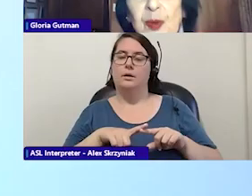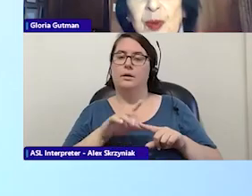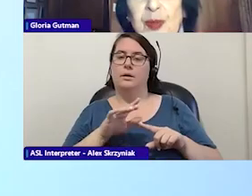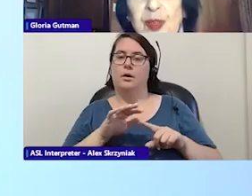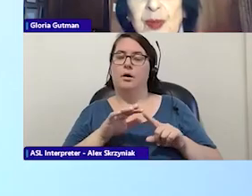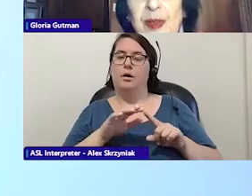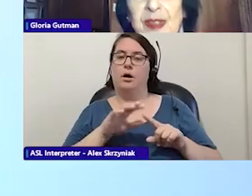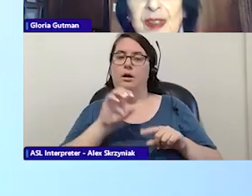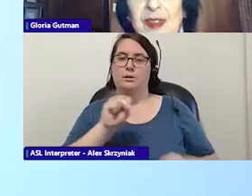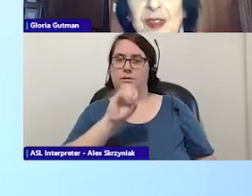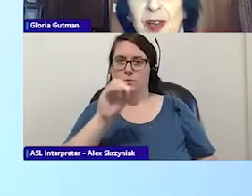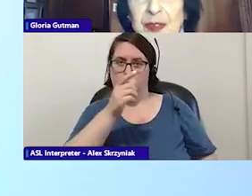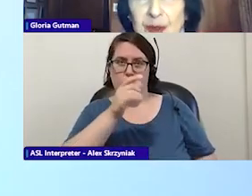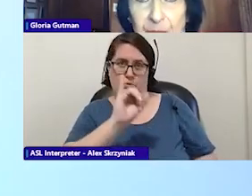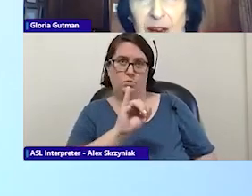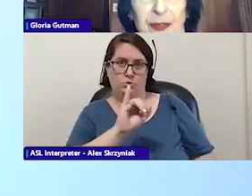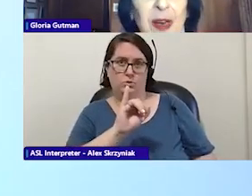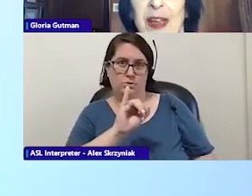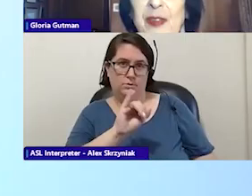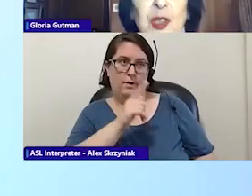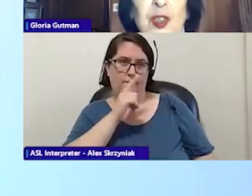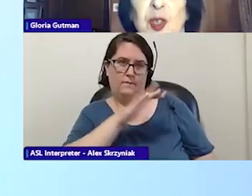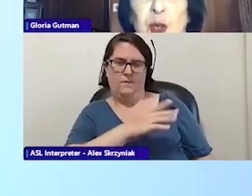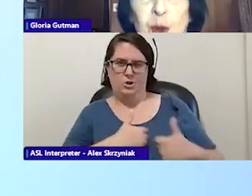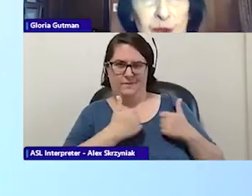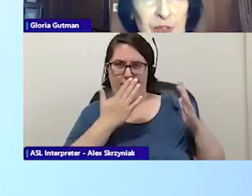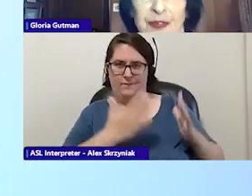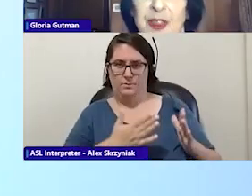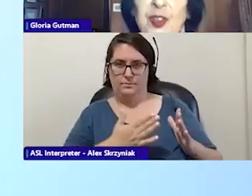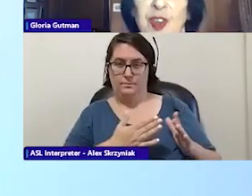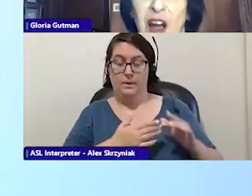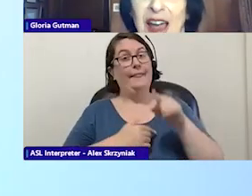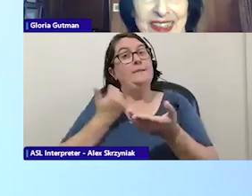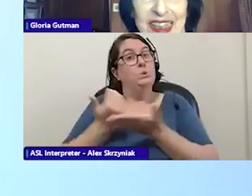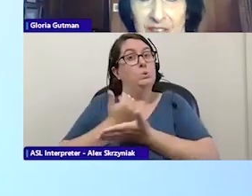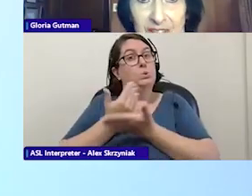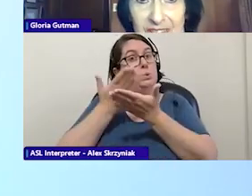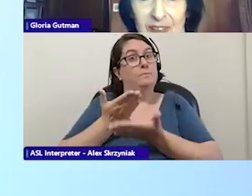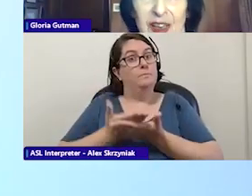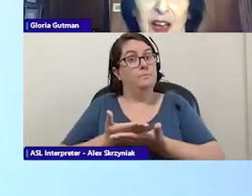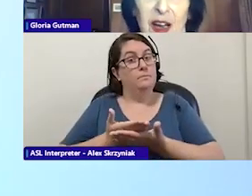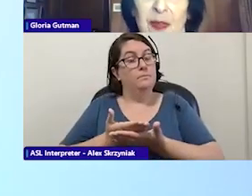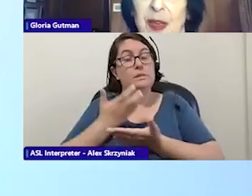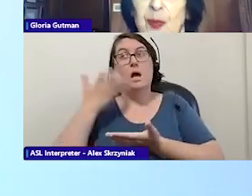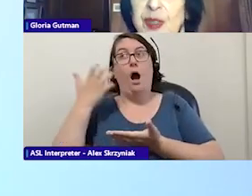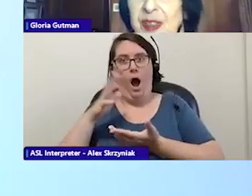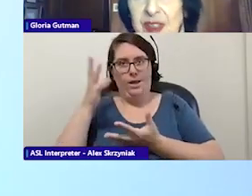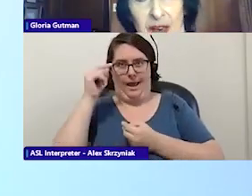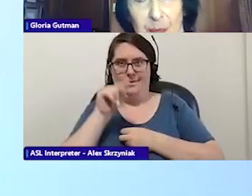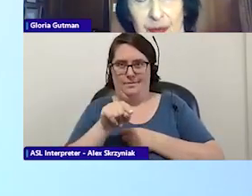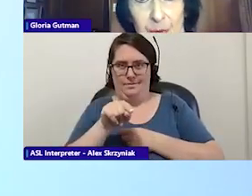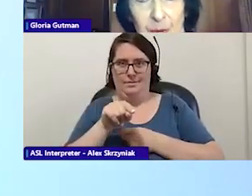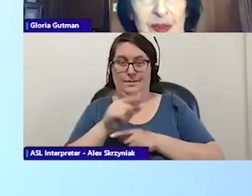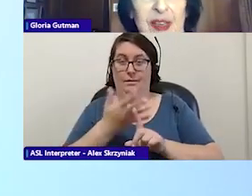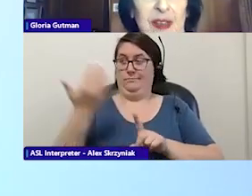sexual or gender identity of the survivor. This is new stuff. This is hot data that we didn't